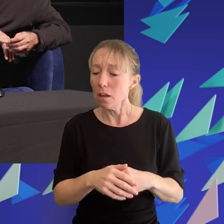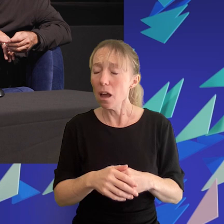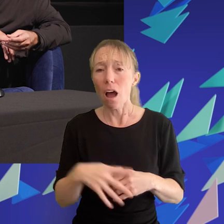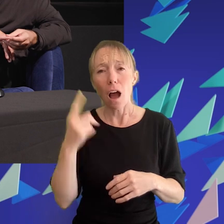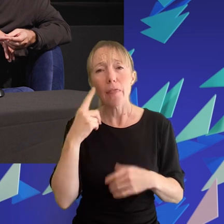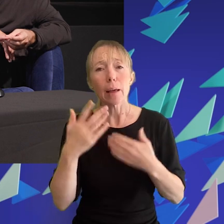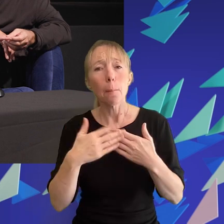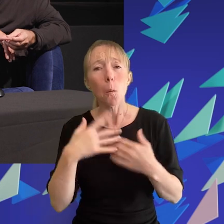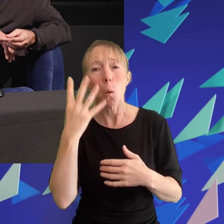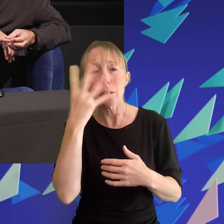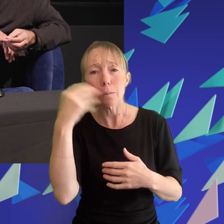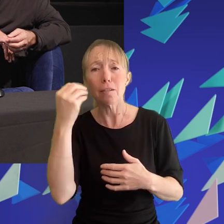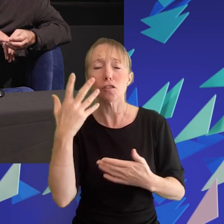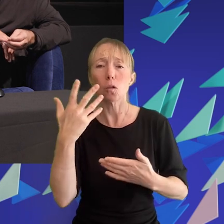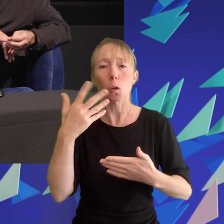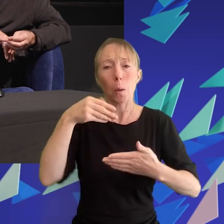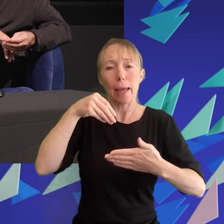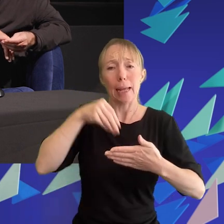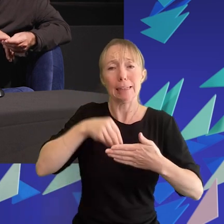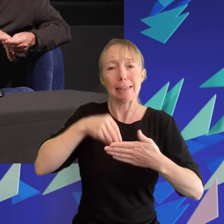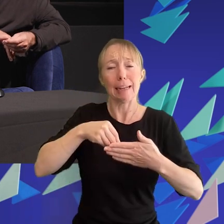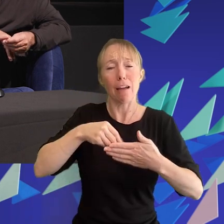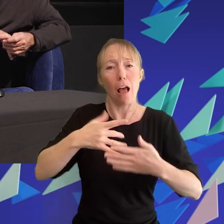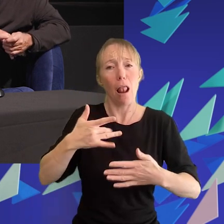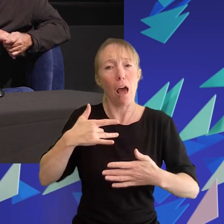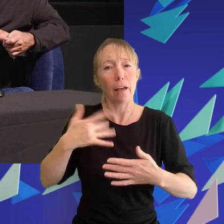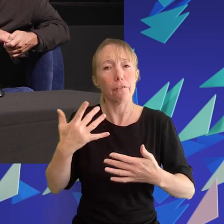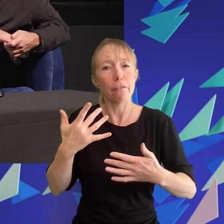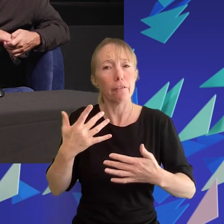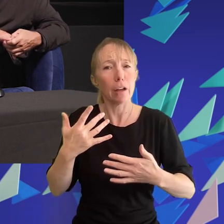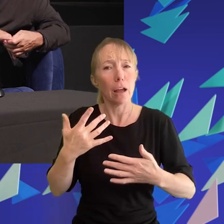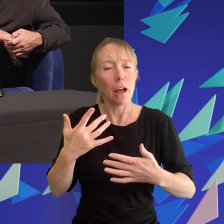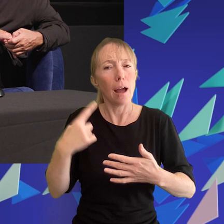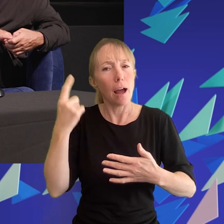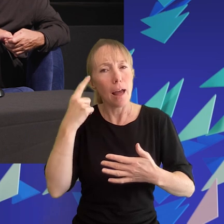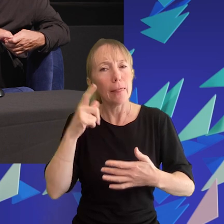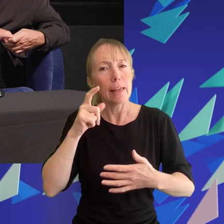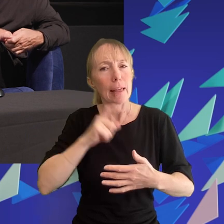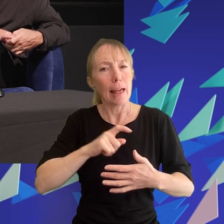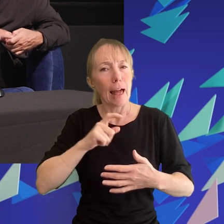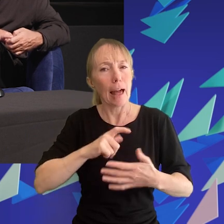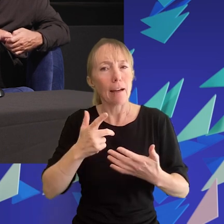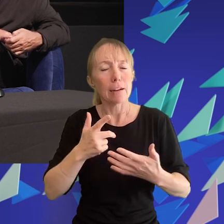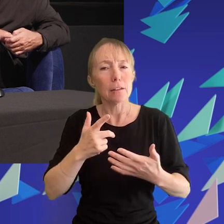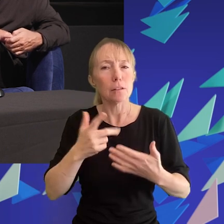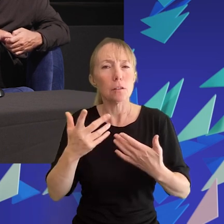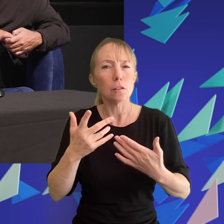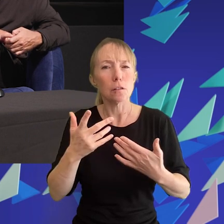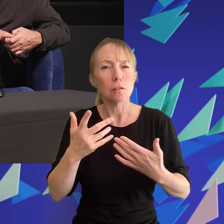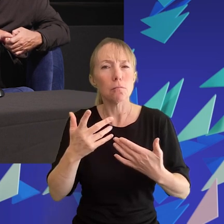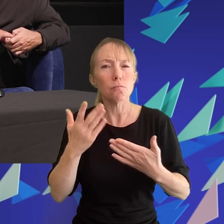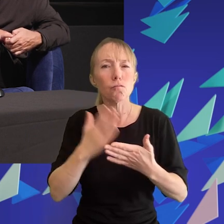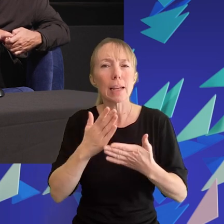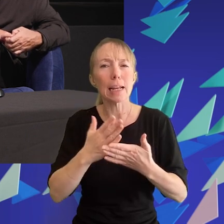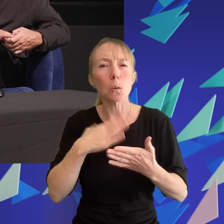thing, no? Like an interior life. I think it's important that characters actually, more than anything, I think,